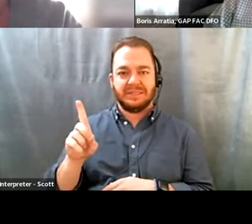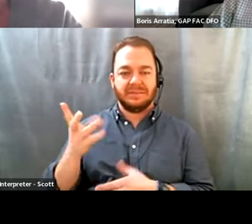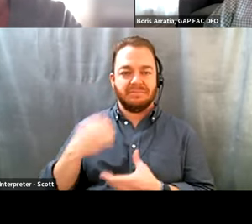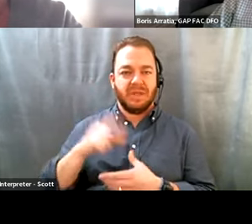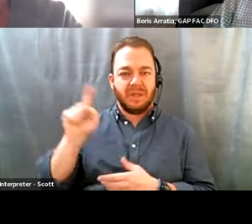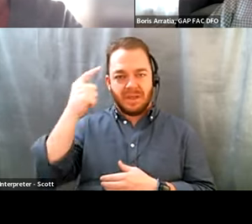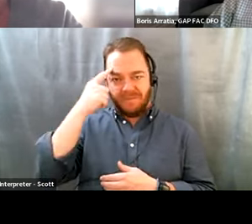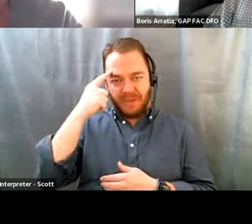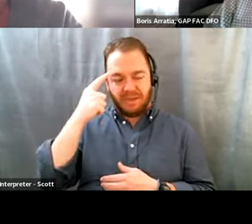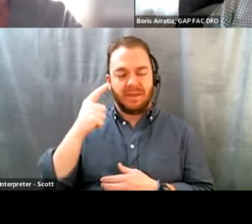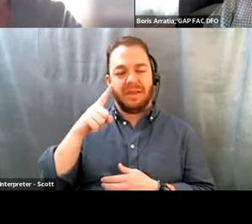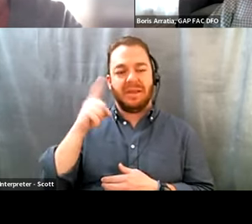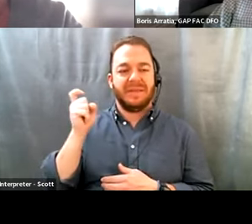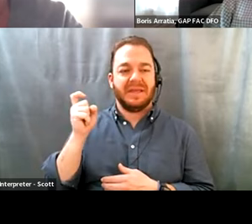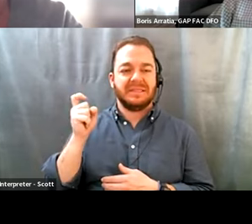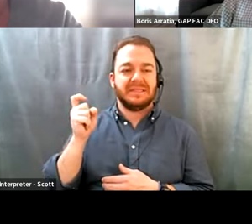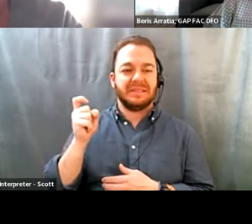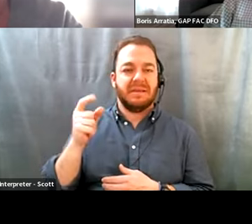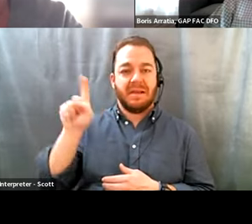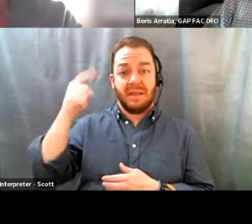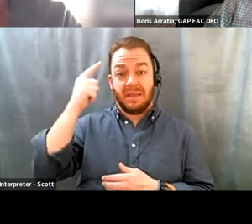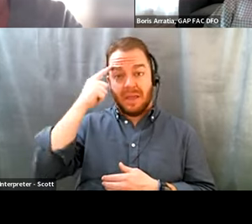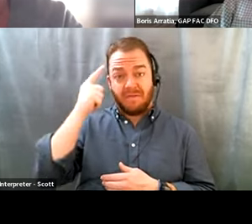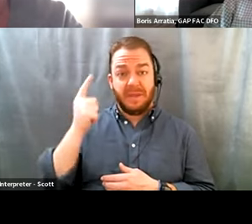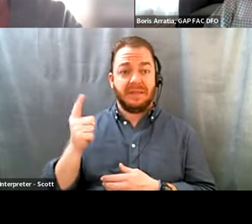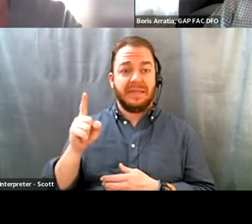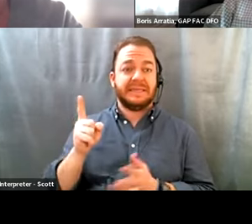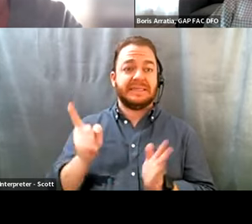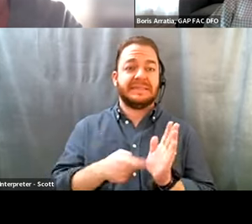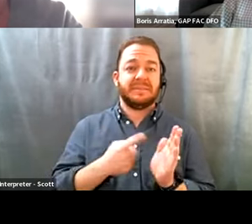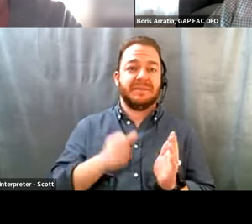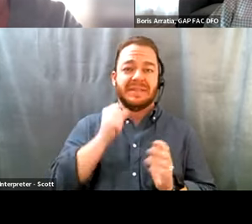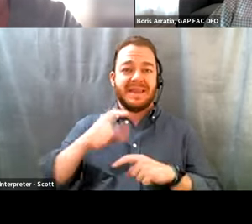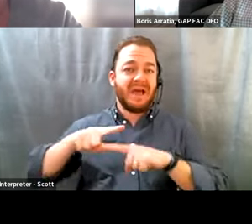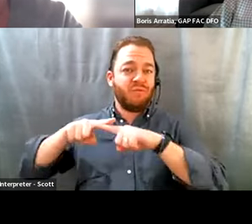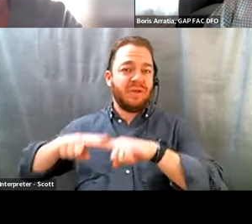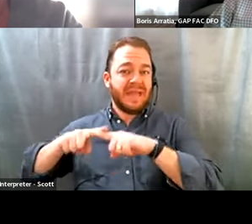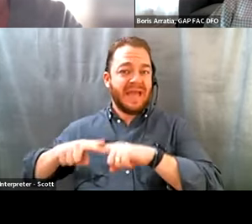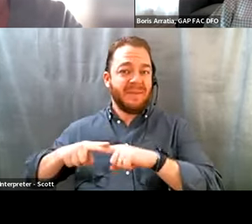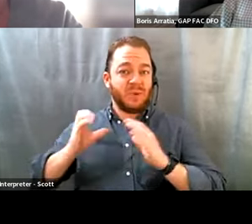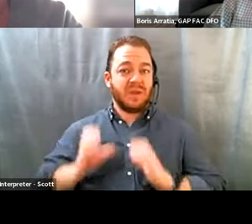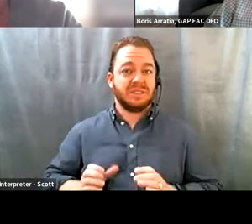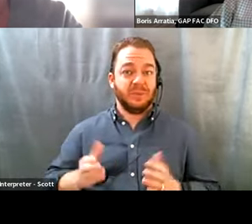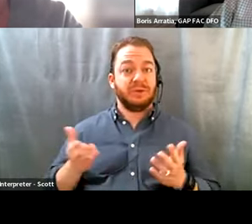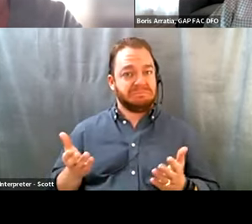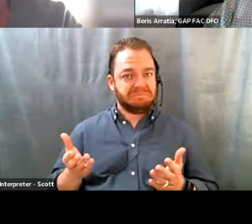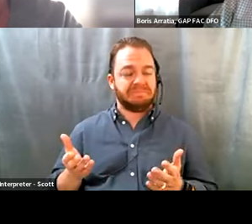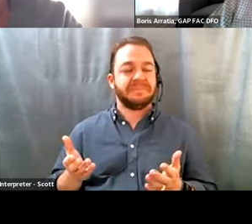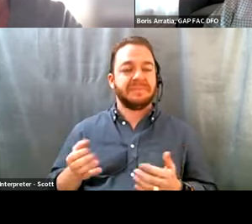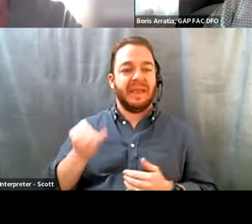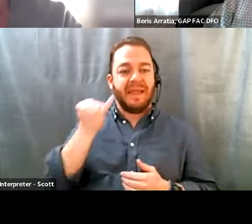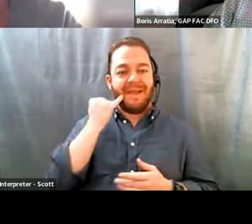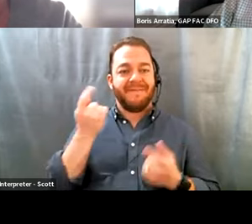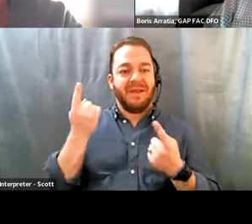model, because government is sometimes seen as an unreliable customer, especially if there happens